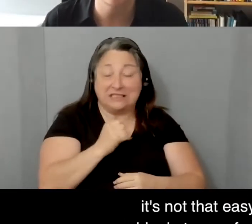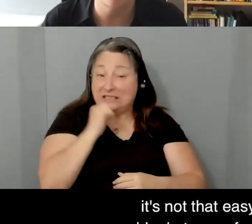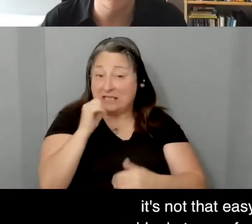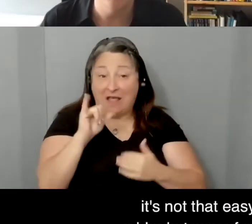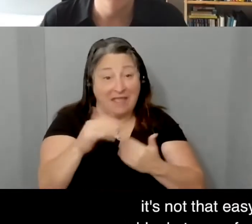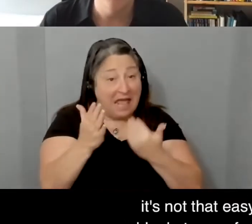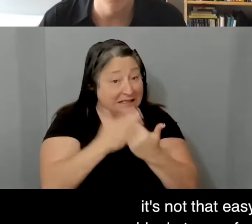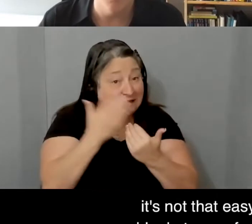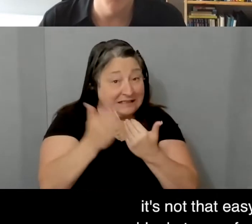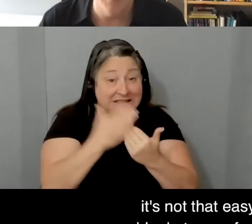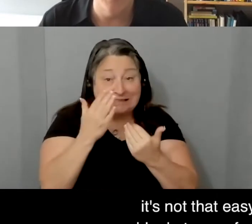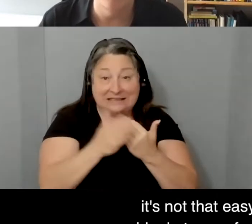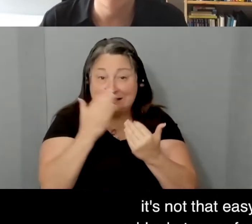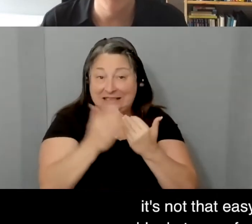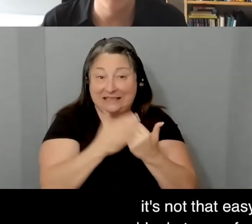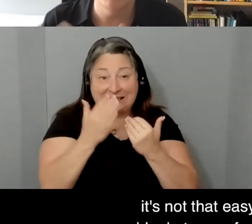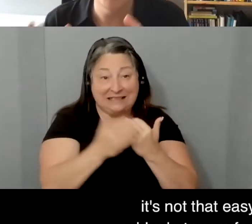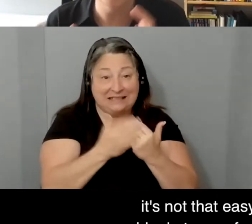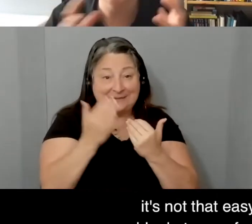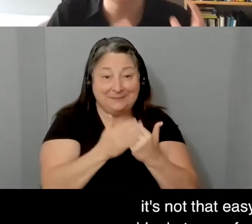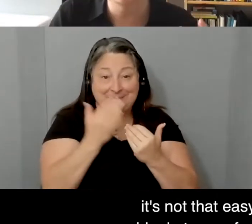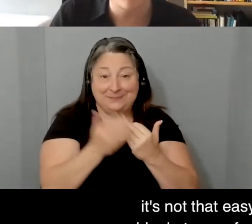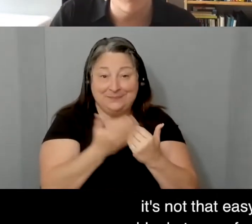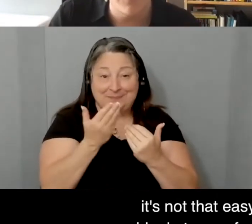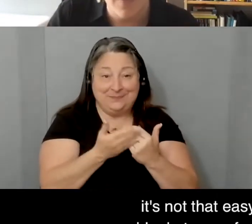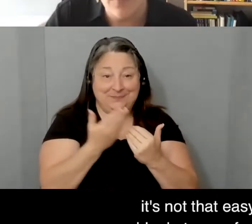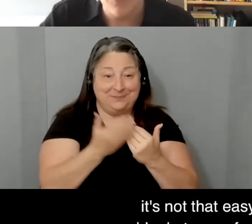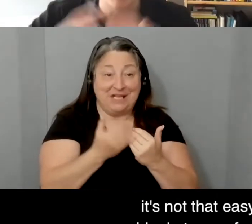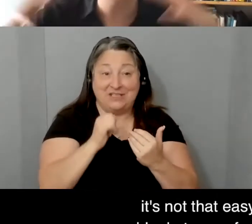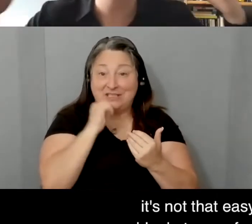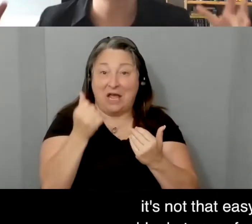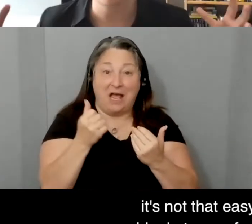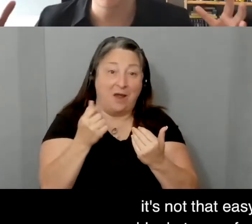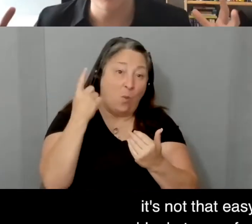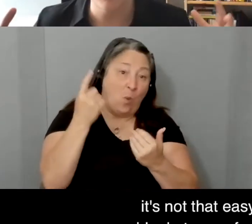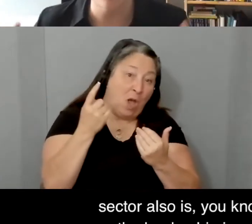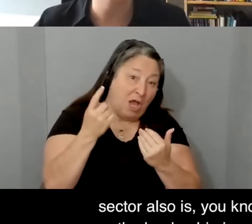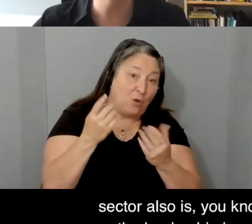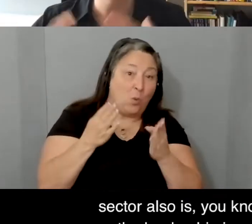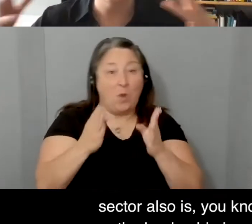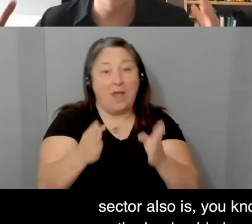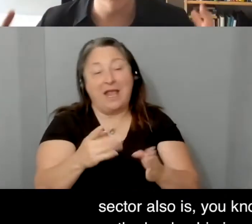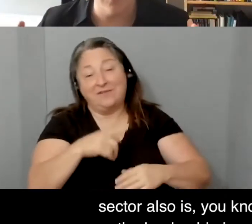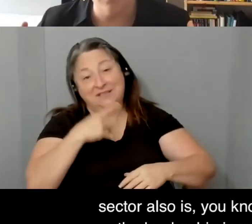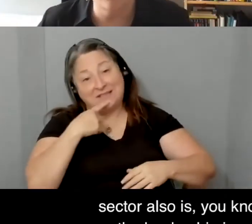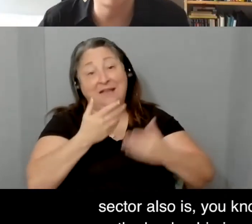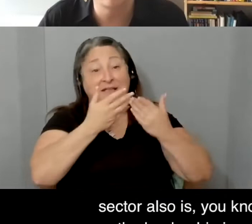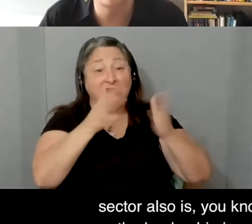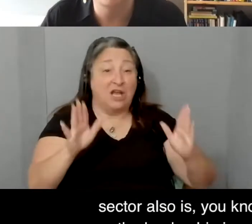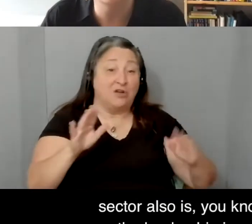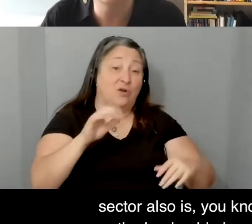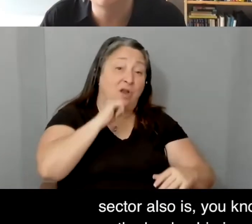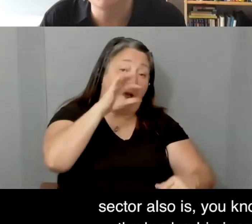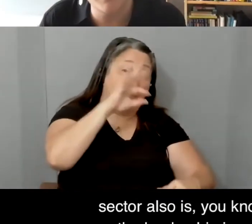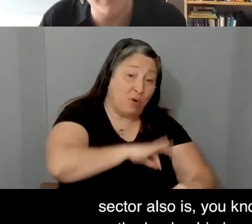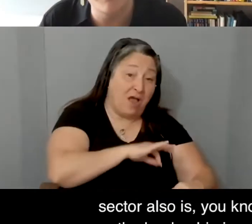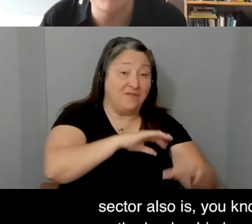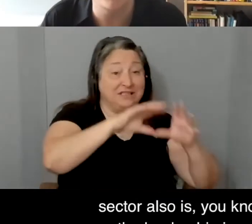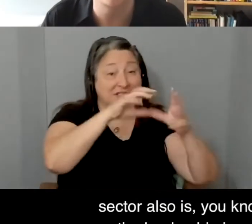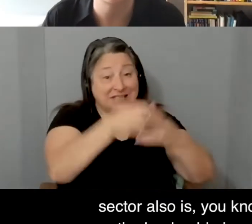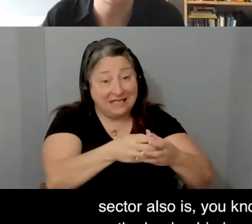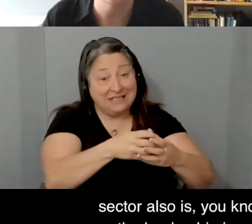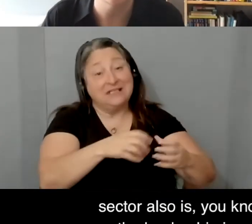isn't necessarily a blanket way of saying the general nonprofit sector also is more